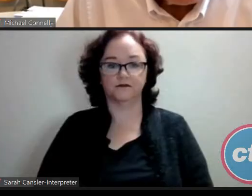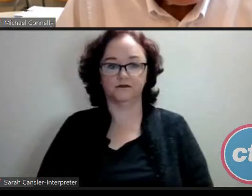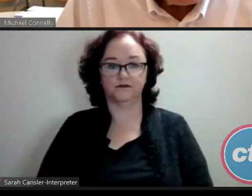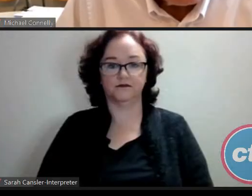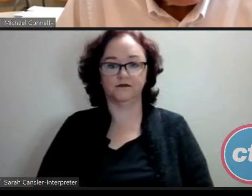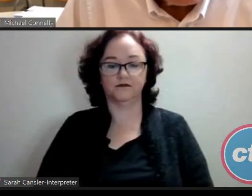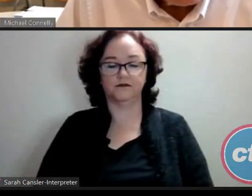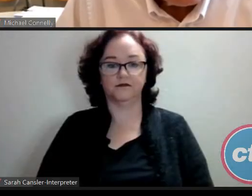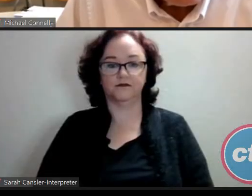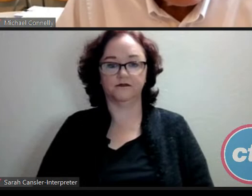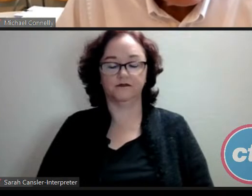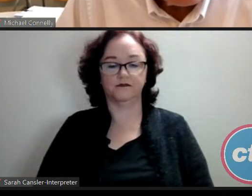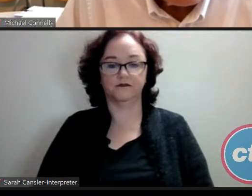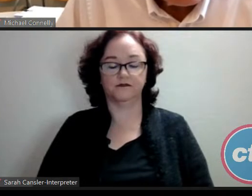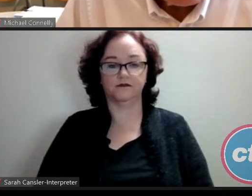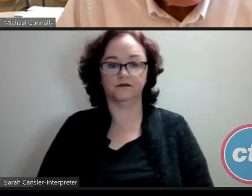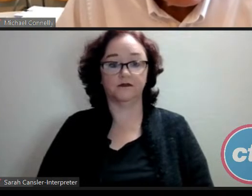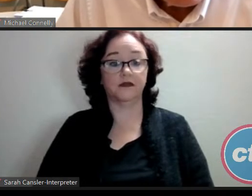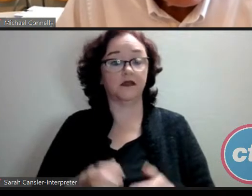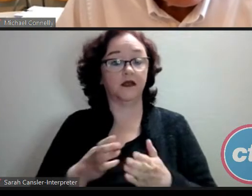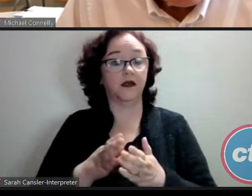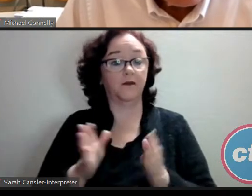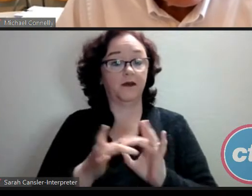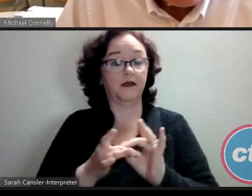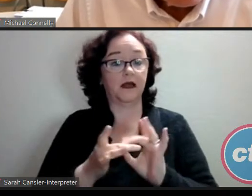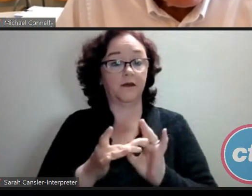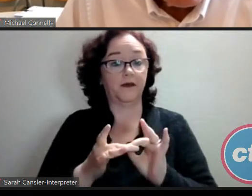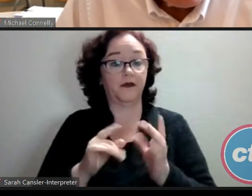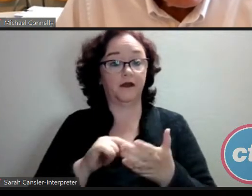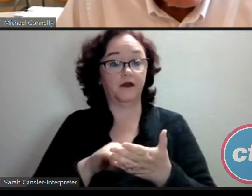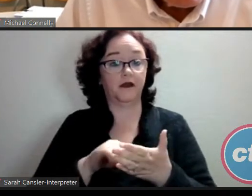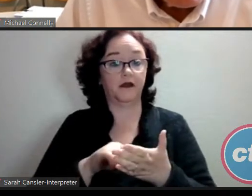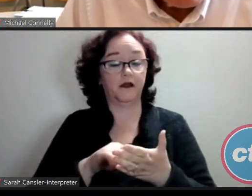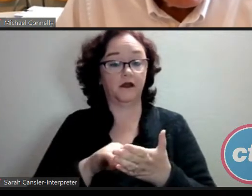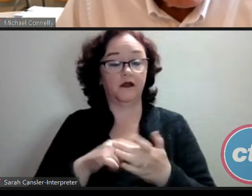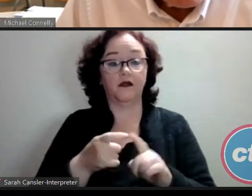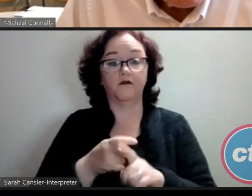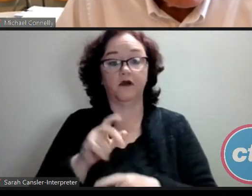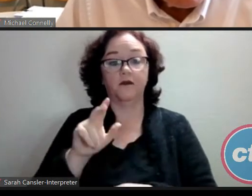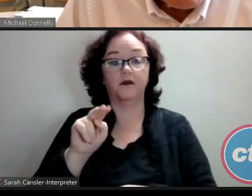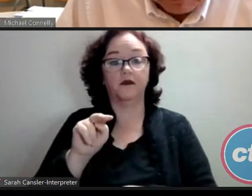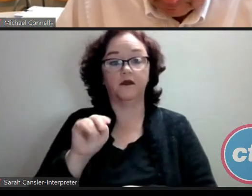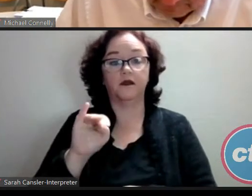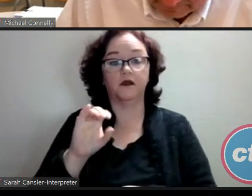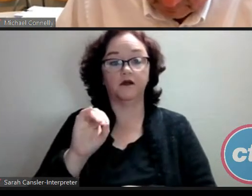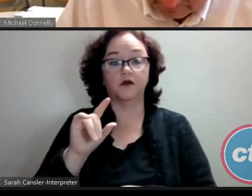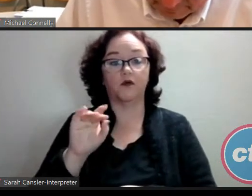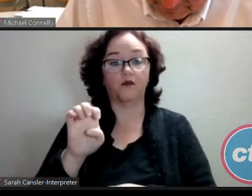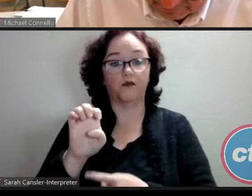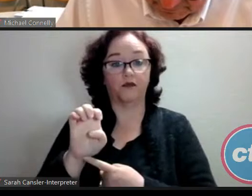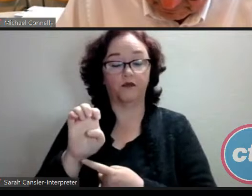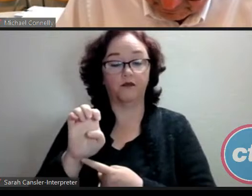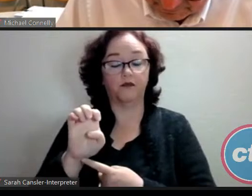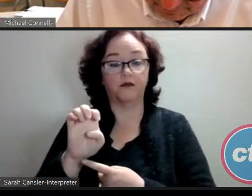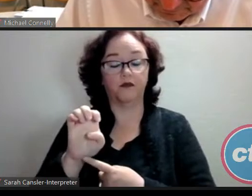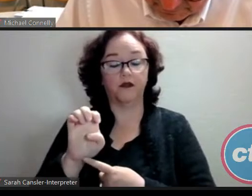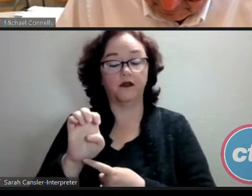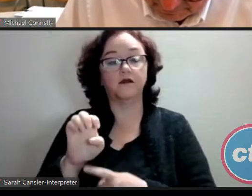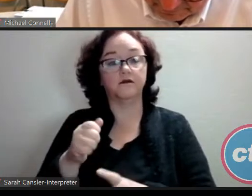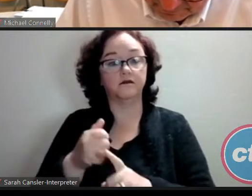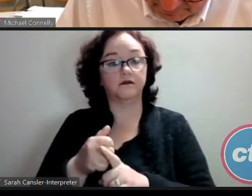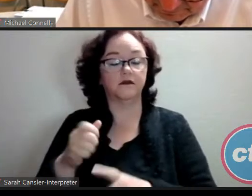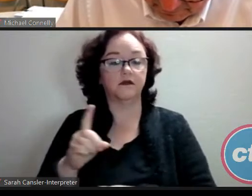Our public comment comes from Nicole. She stated, as a disabled service